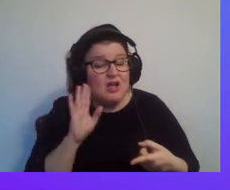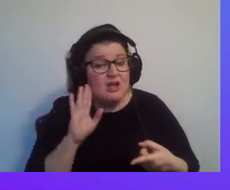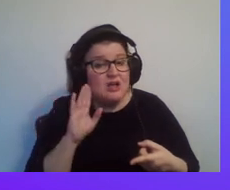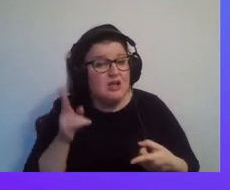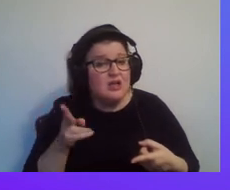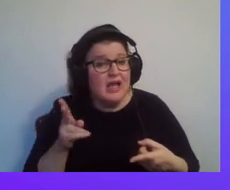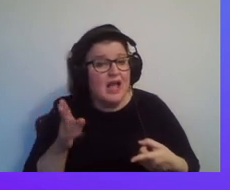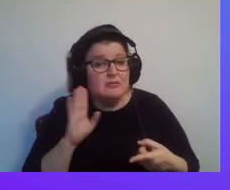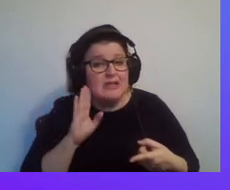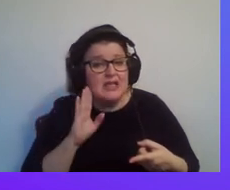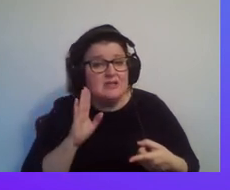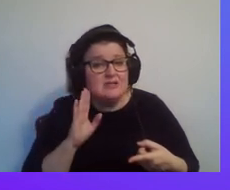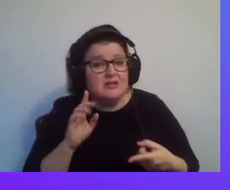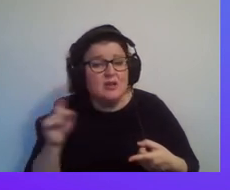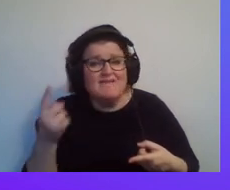Yes.